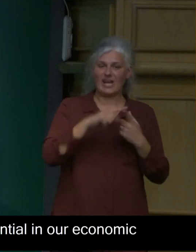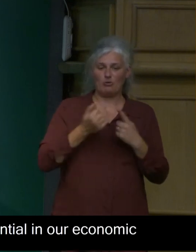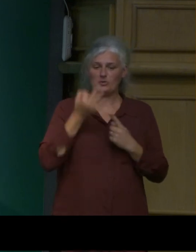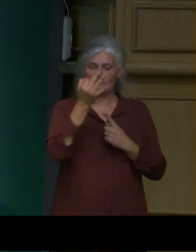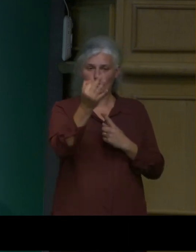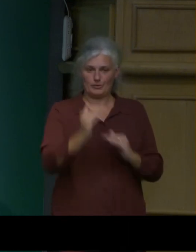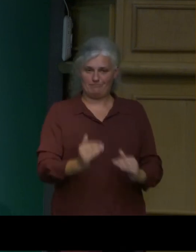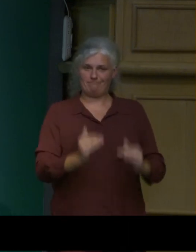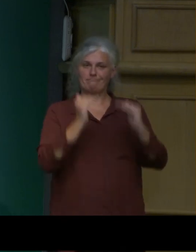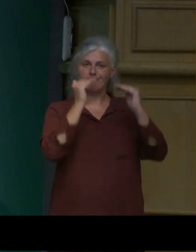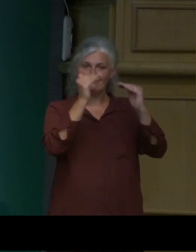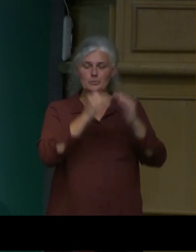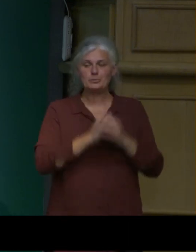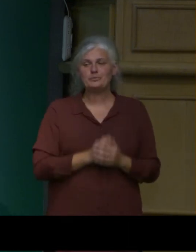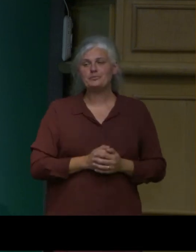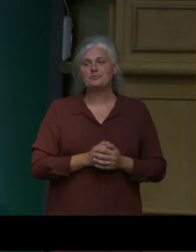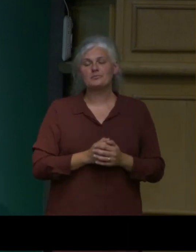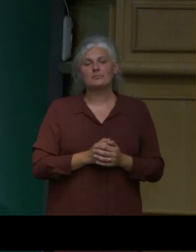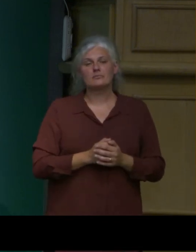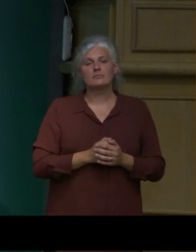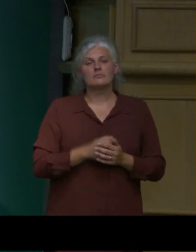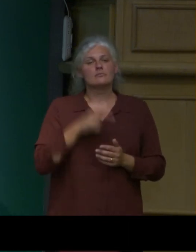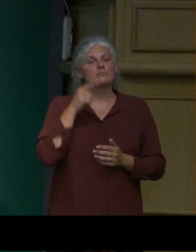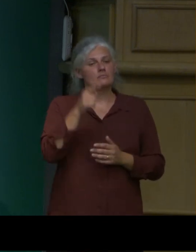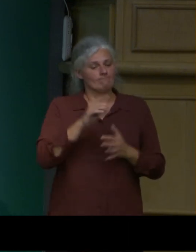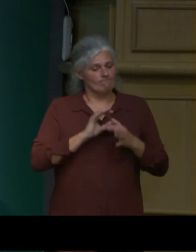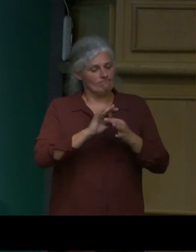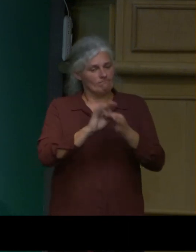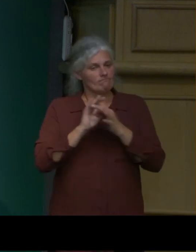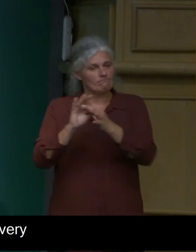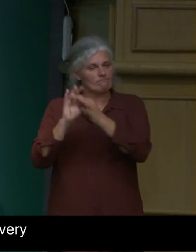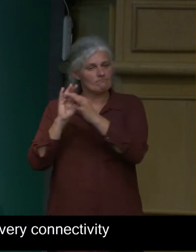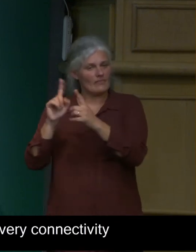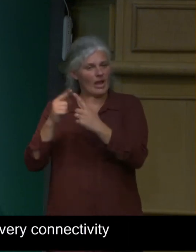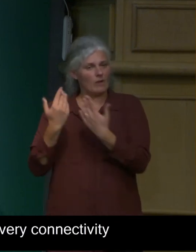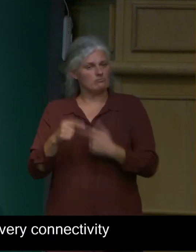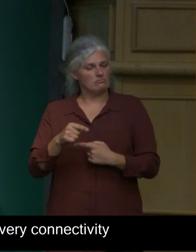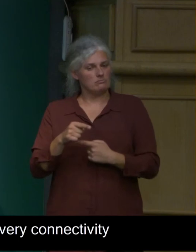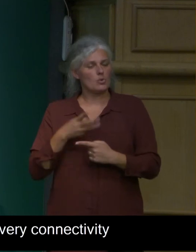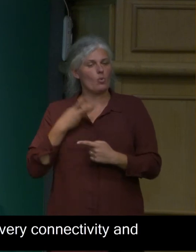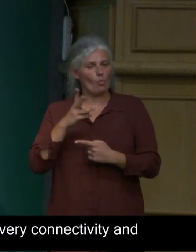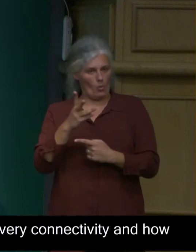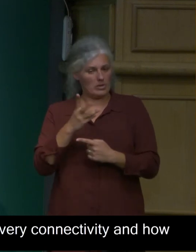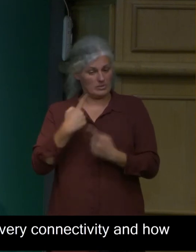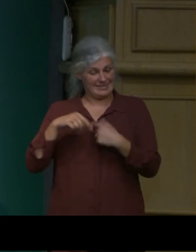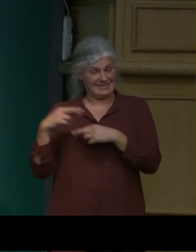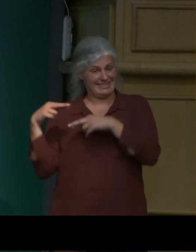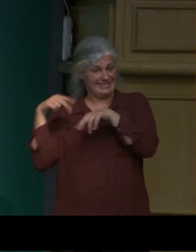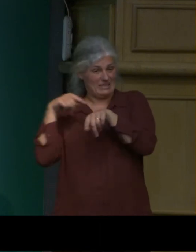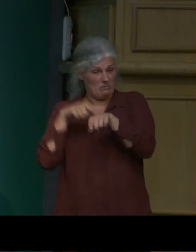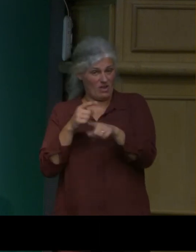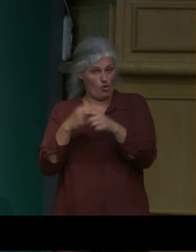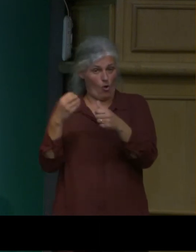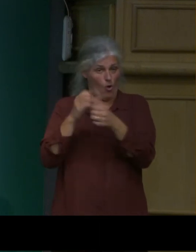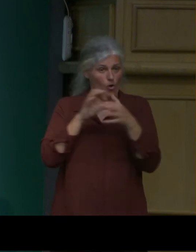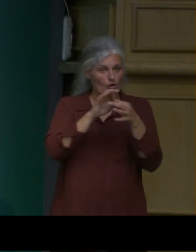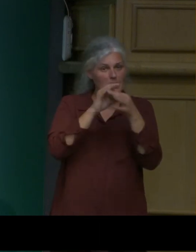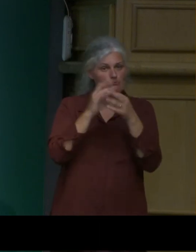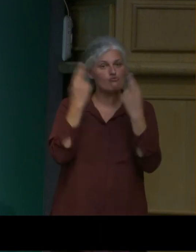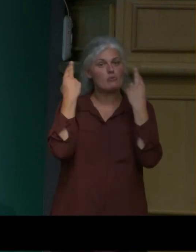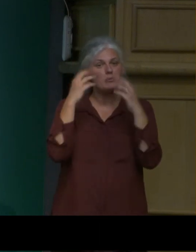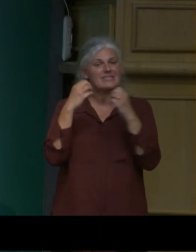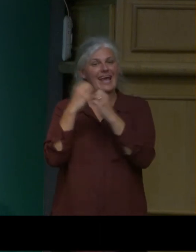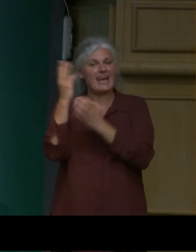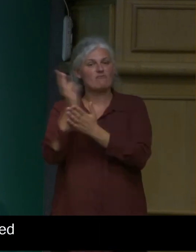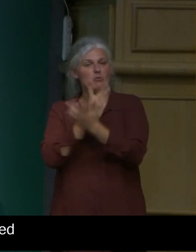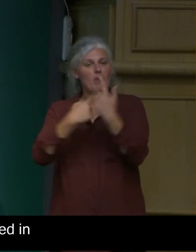prosperity that very connectivity and how essentially we all depend on it is represented in almost